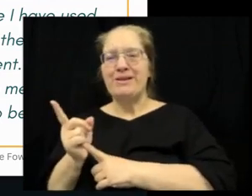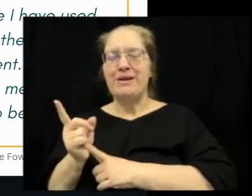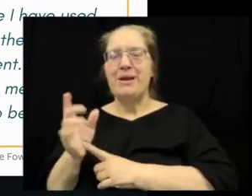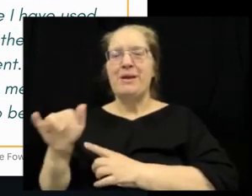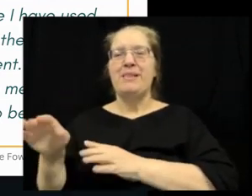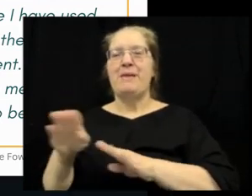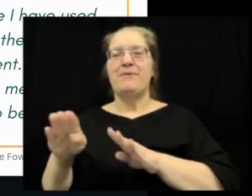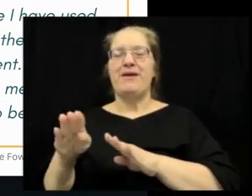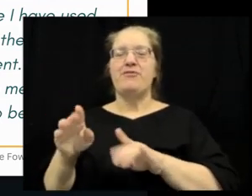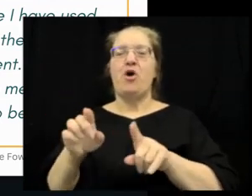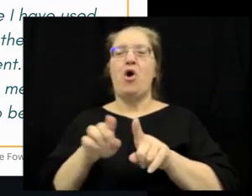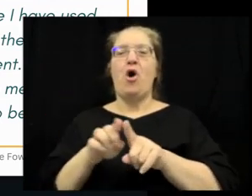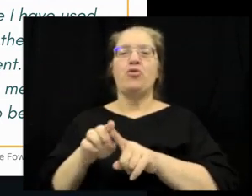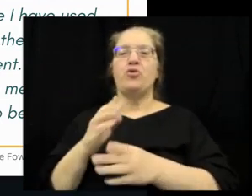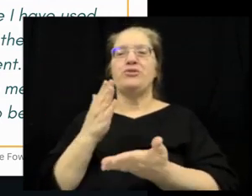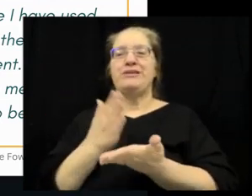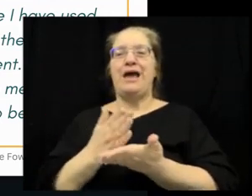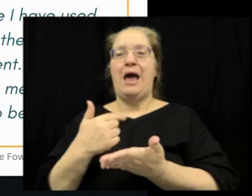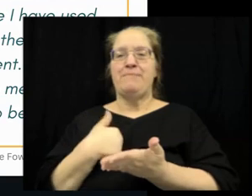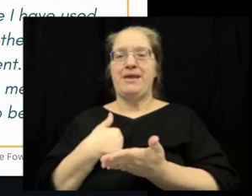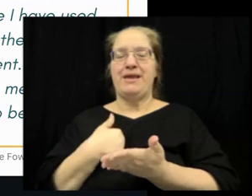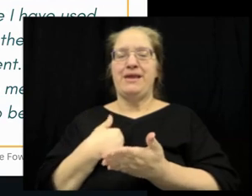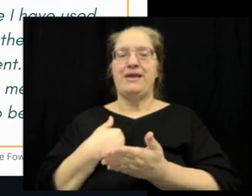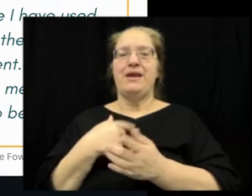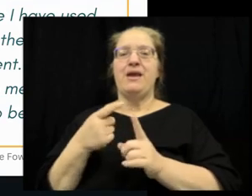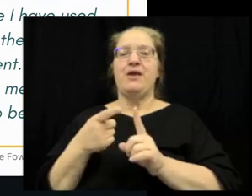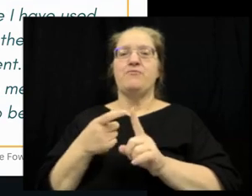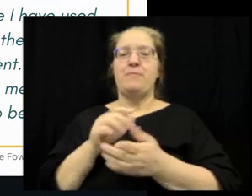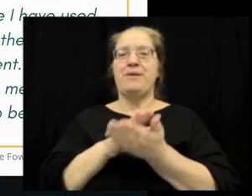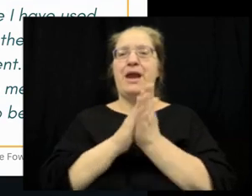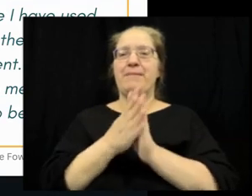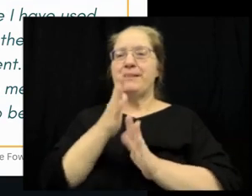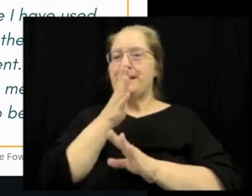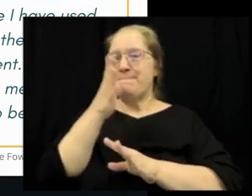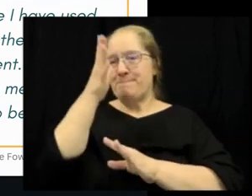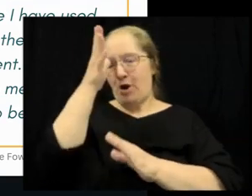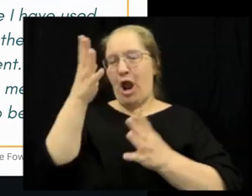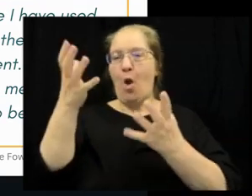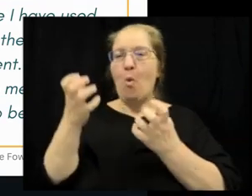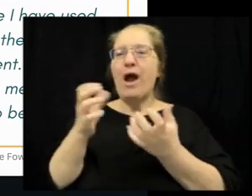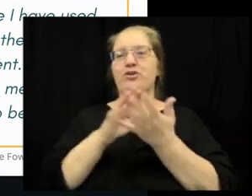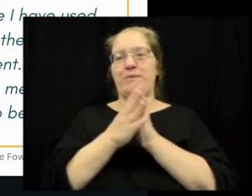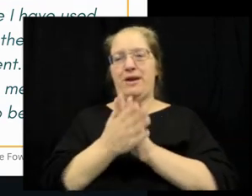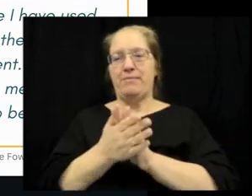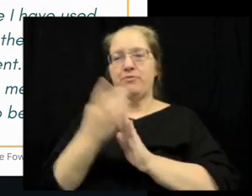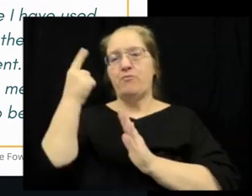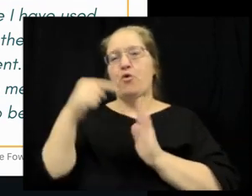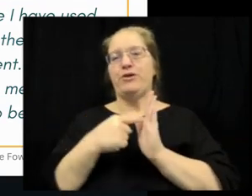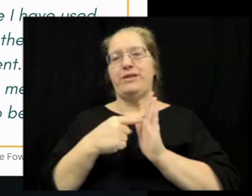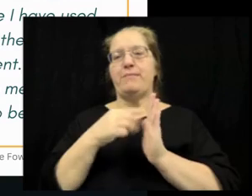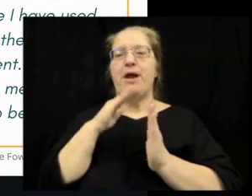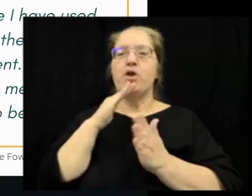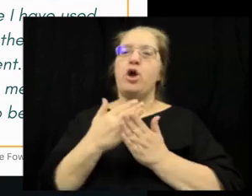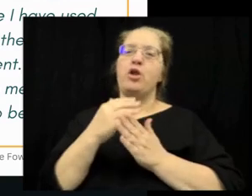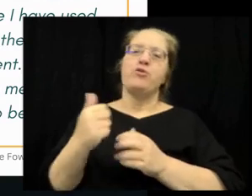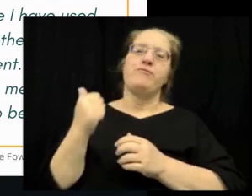also kept me from being the parent I wanted to be. So, for example, like let's say my daughter wasn't going to